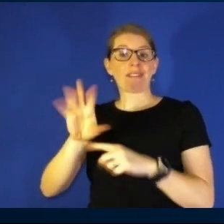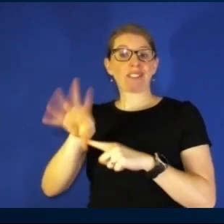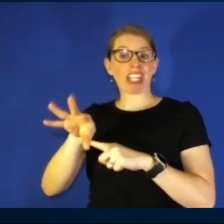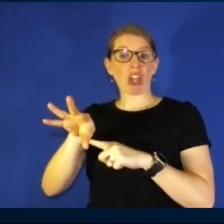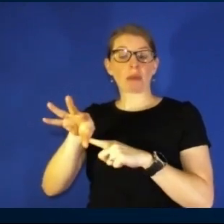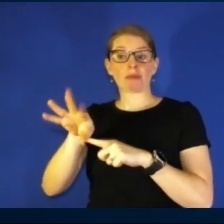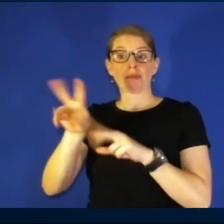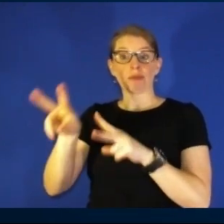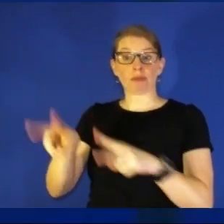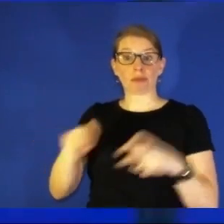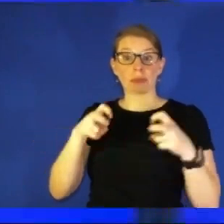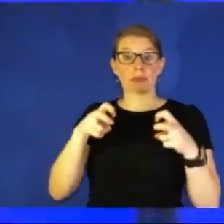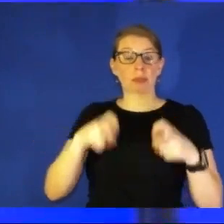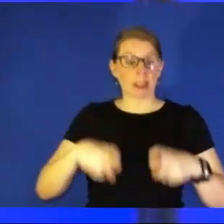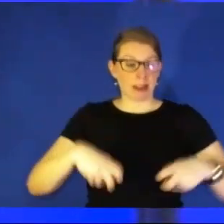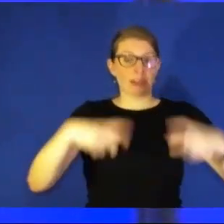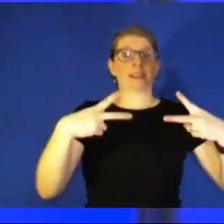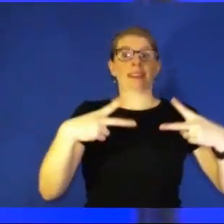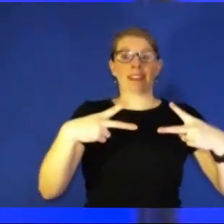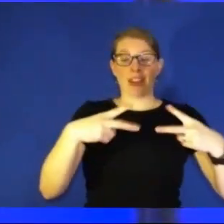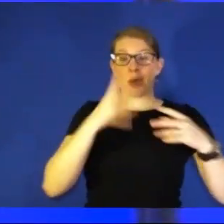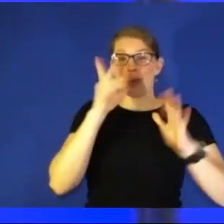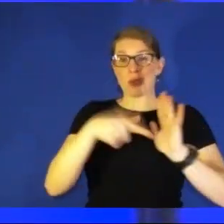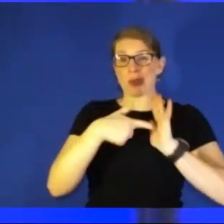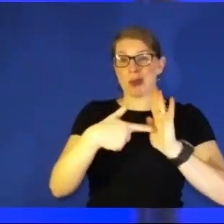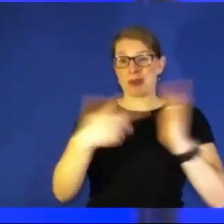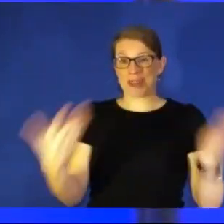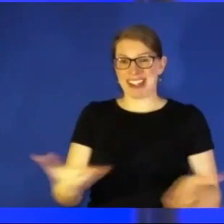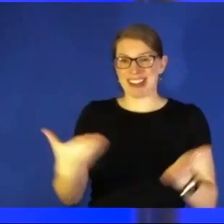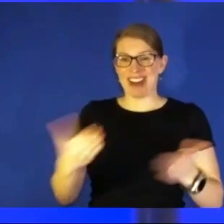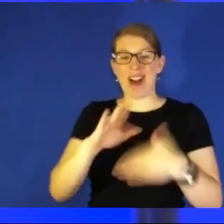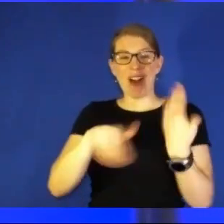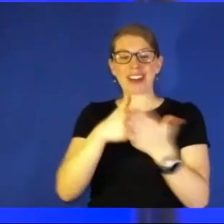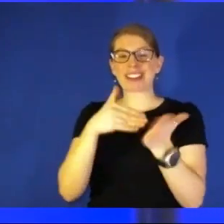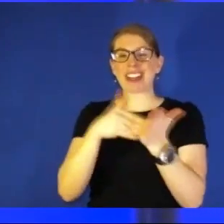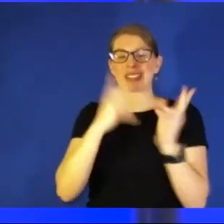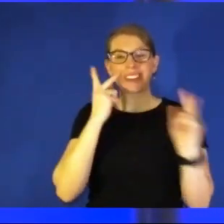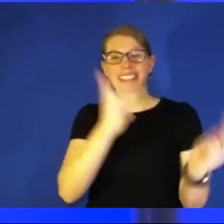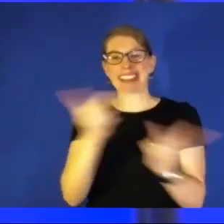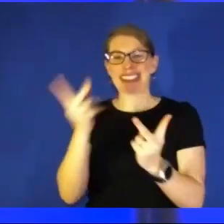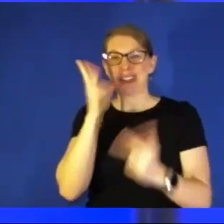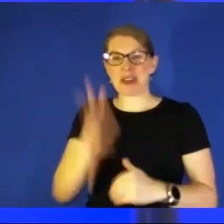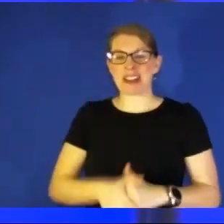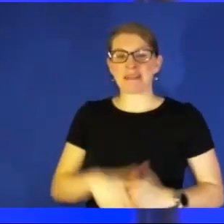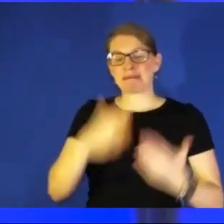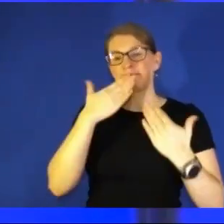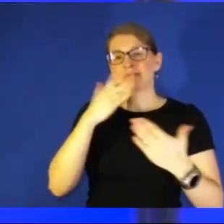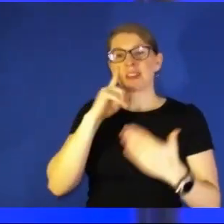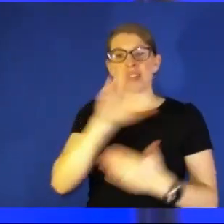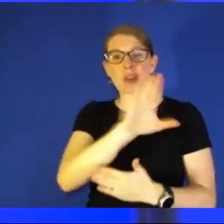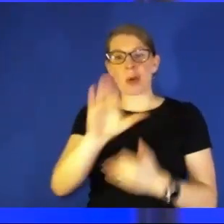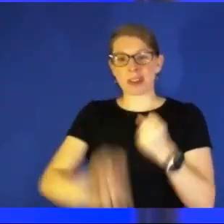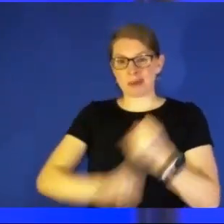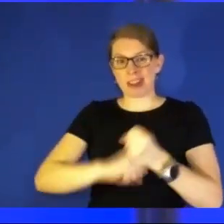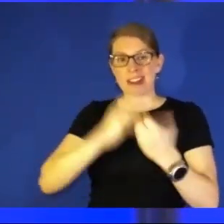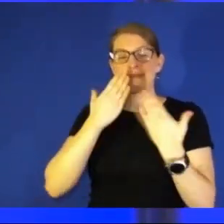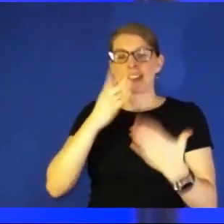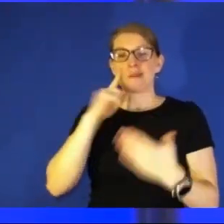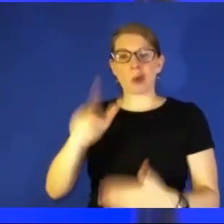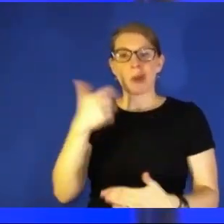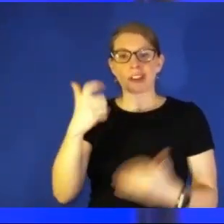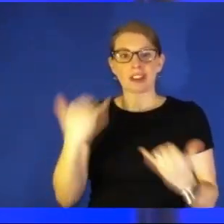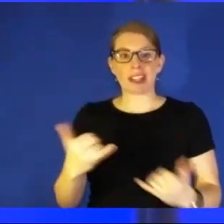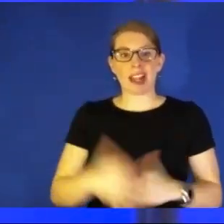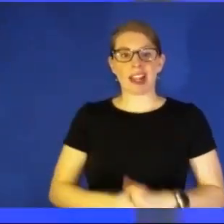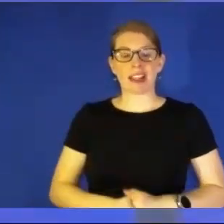share them here on air, and all the doctors will see them. Thank you so much for your support, and thank you for being with us today.